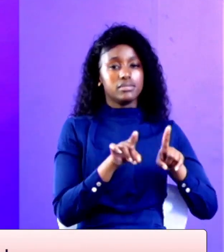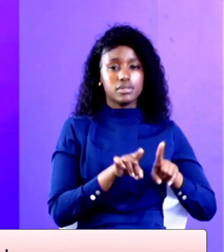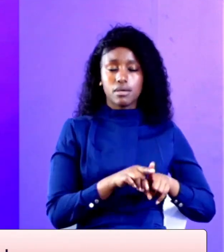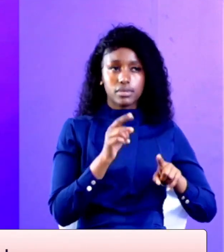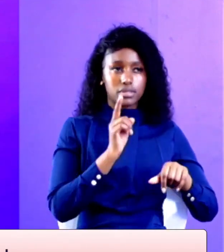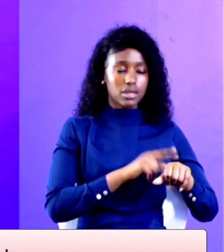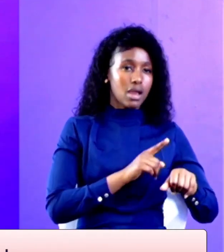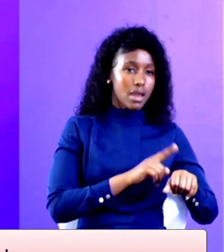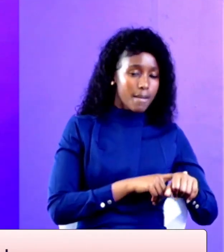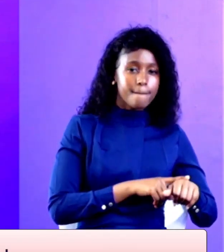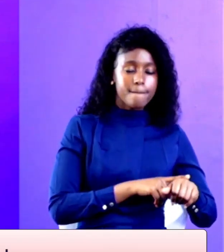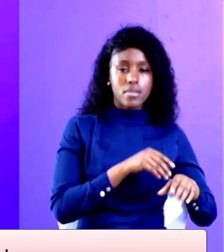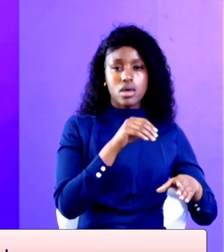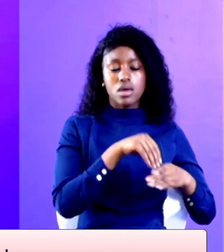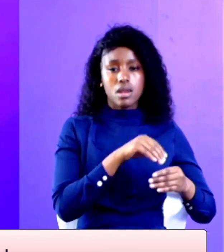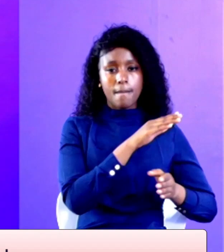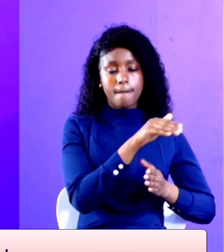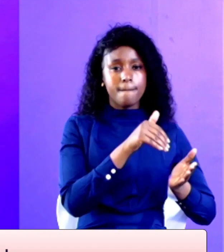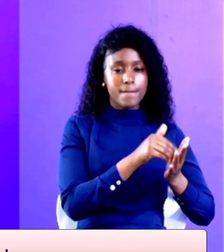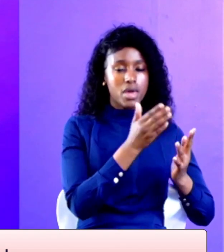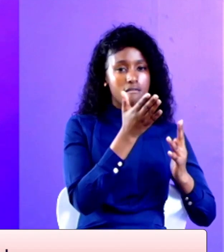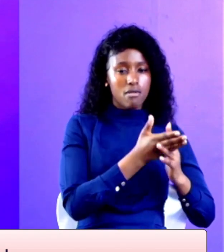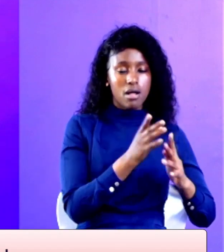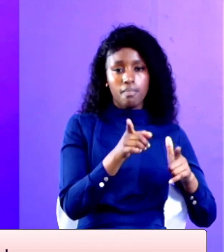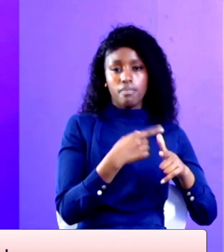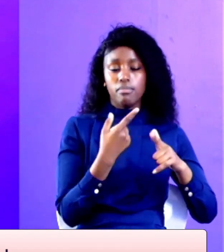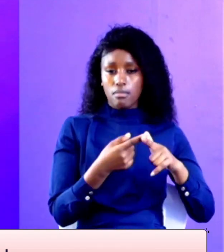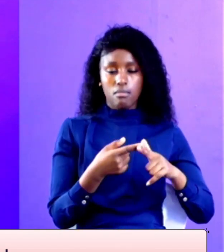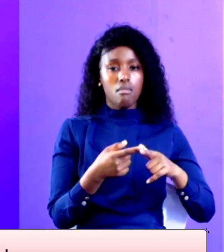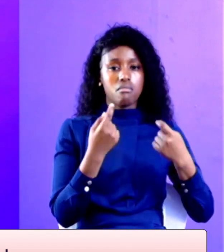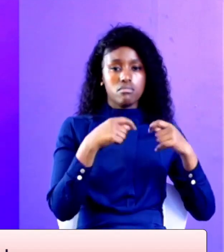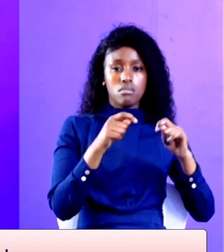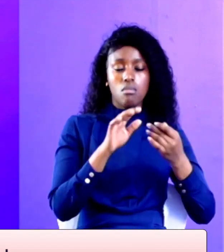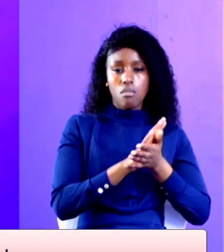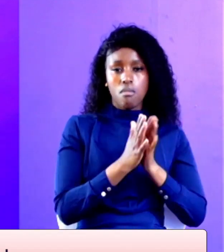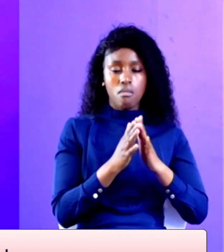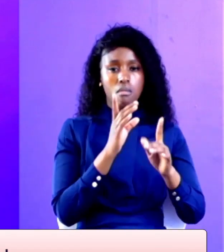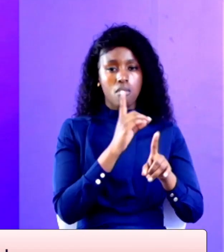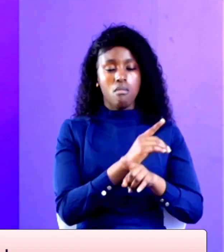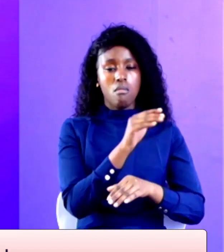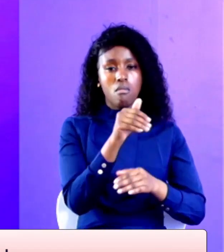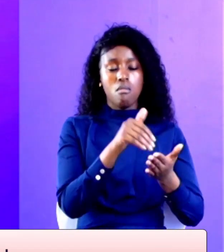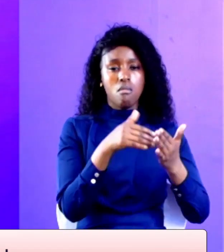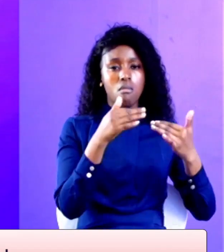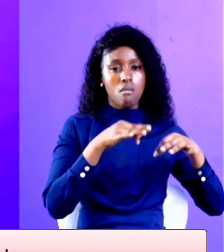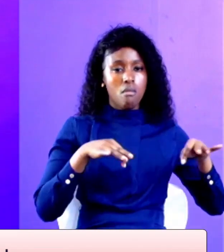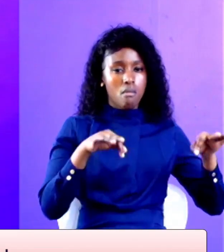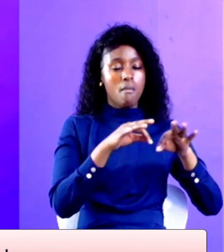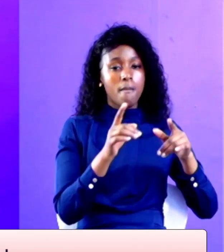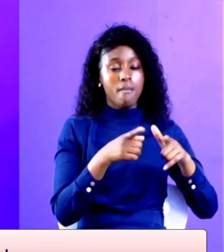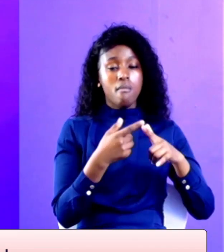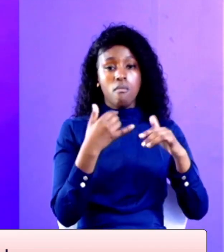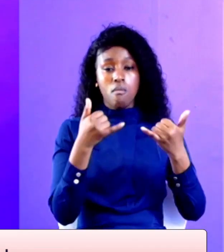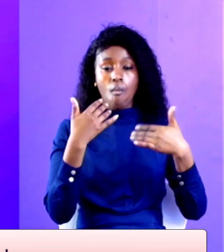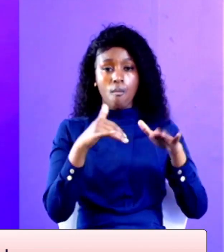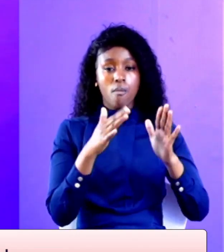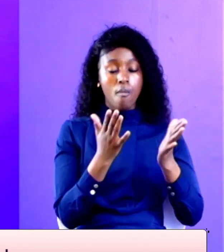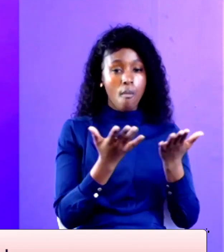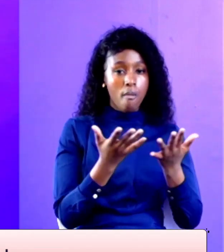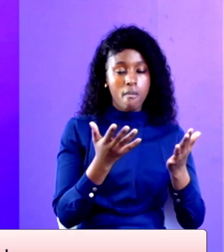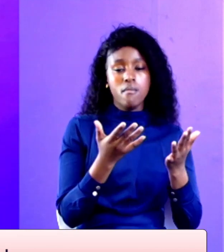Kelly was in the midfield, he was a defensive midfielder. And now he's just playing a right back. That is